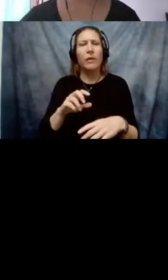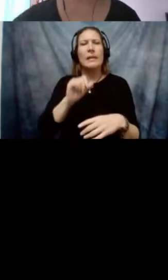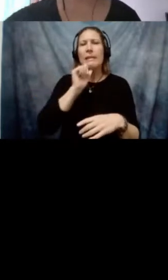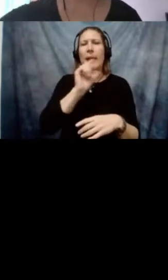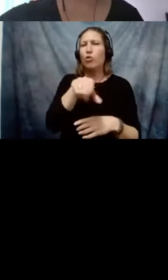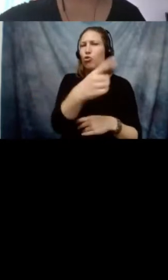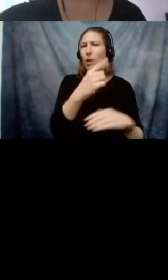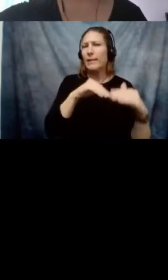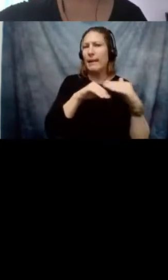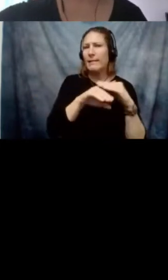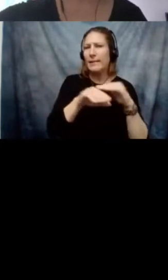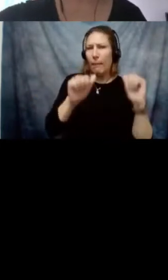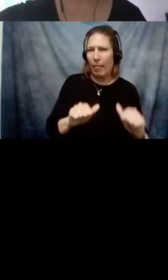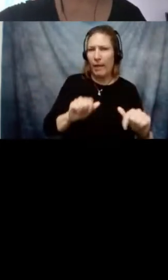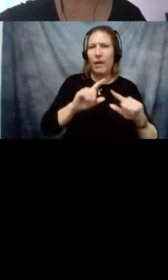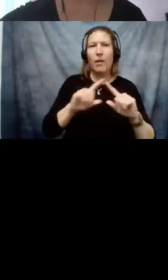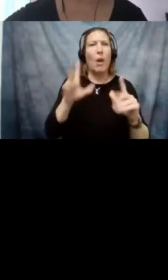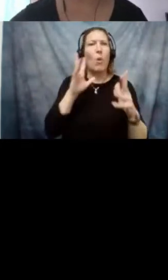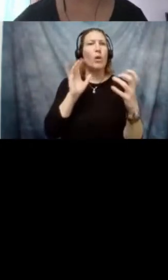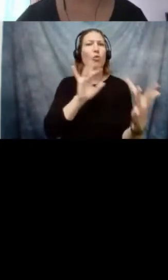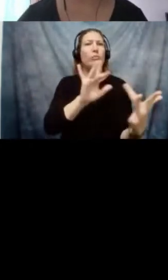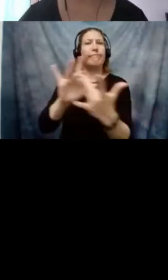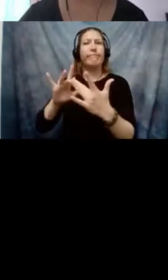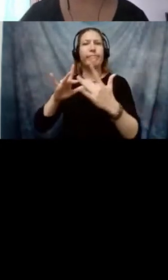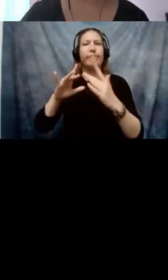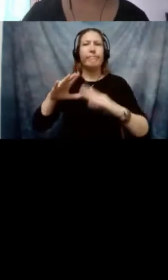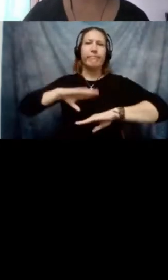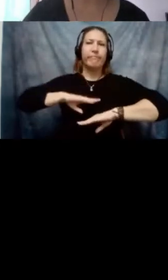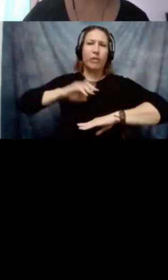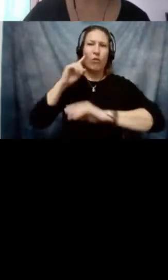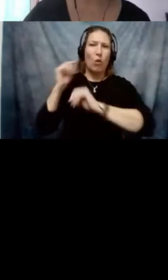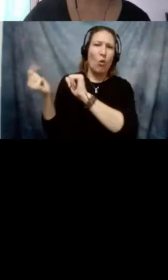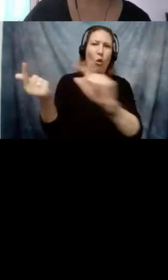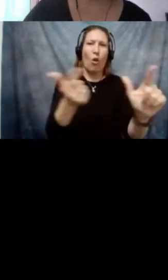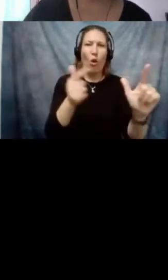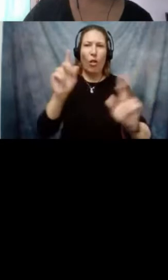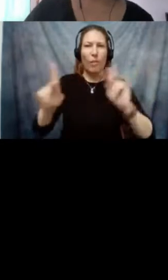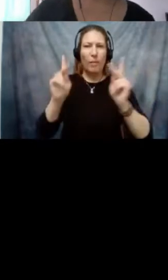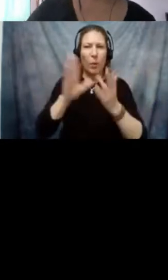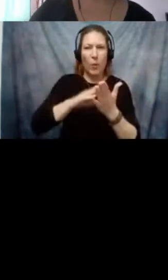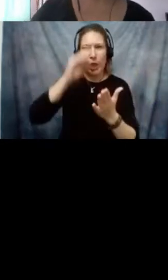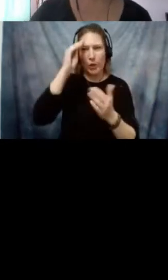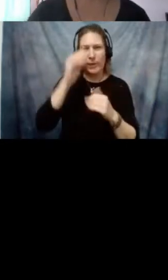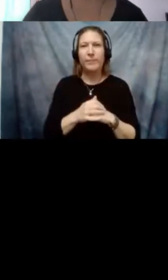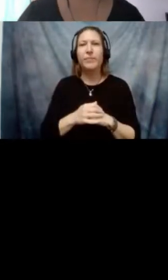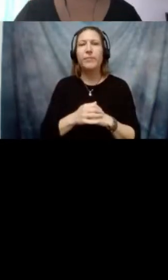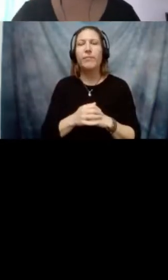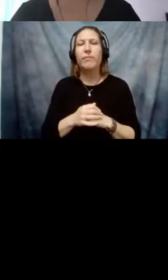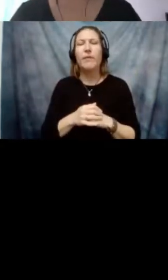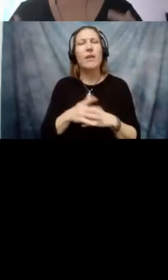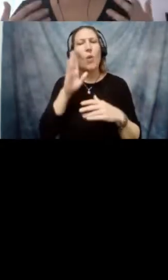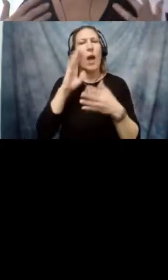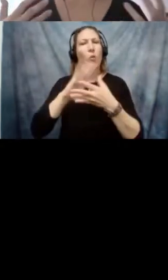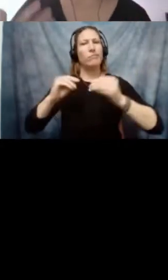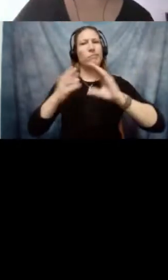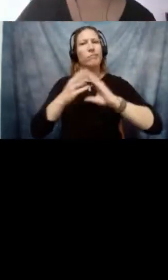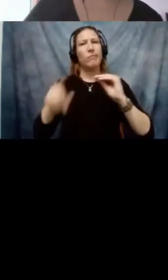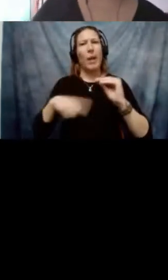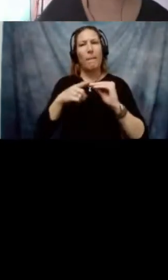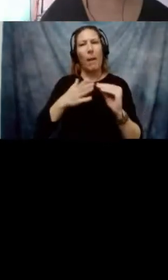learners. And I want to start with a story of how I got here. A couple of years ago, I was